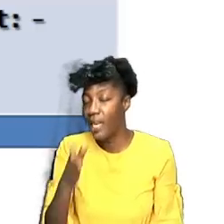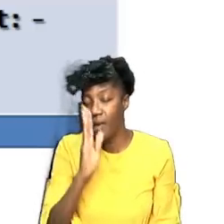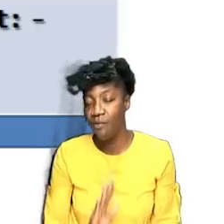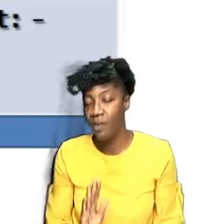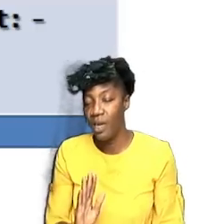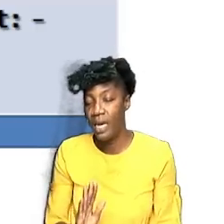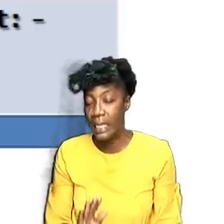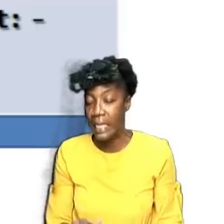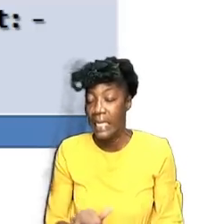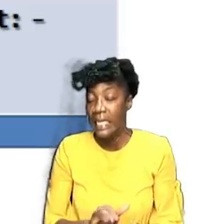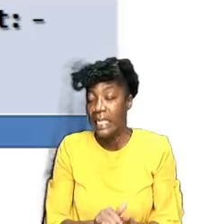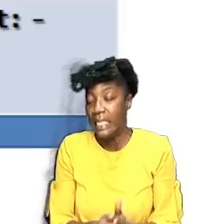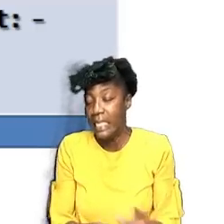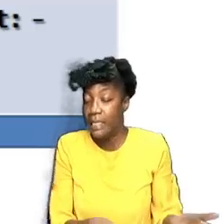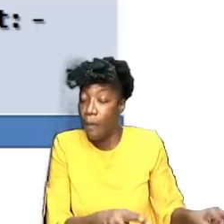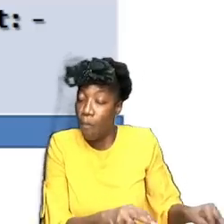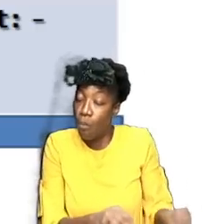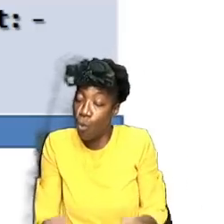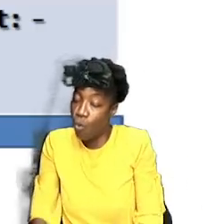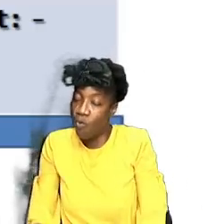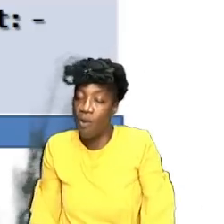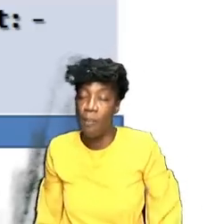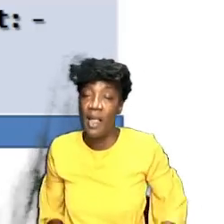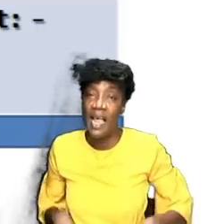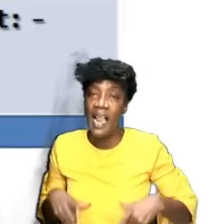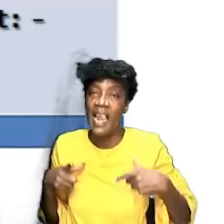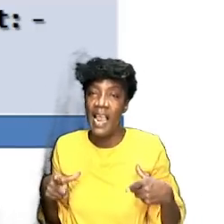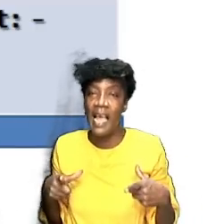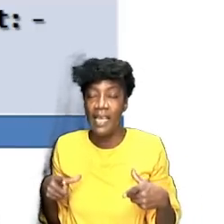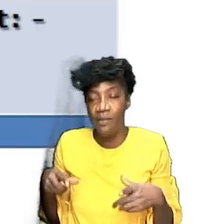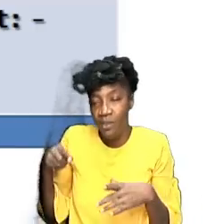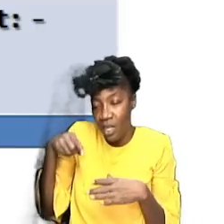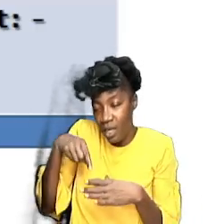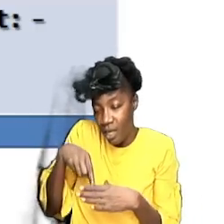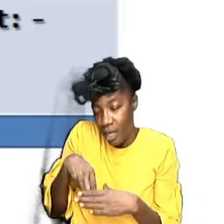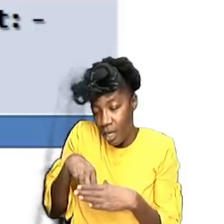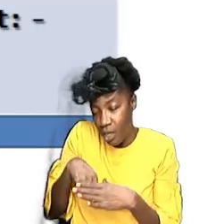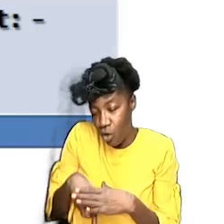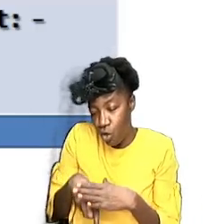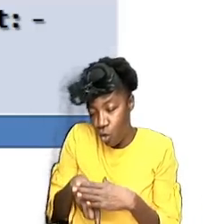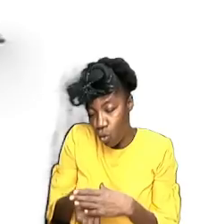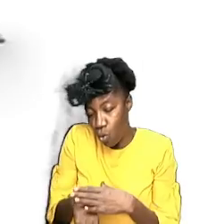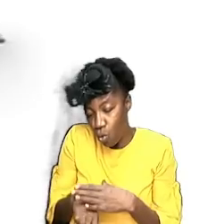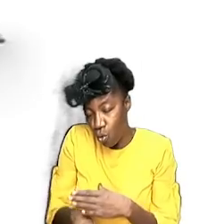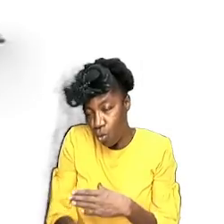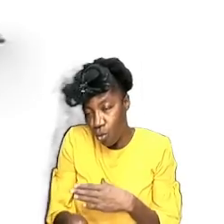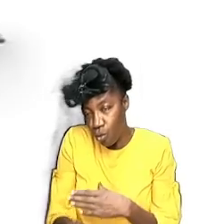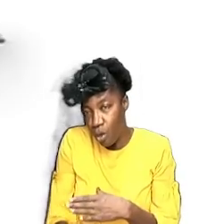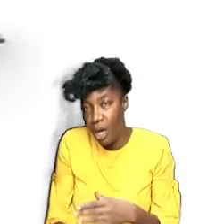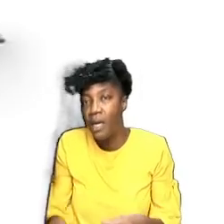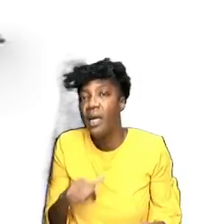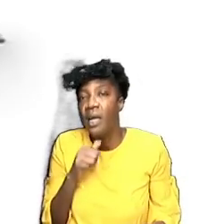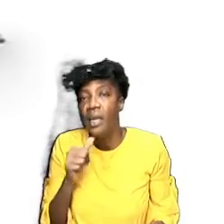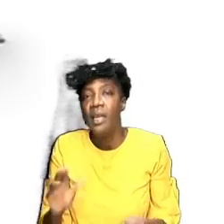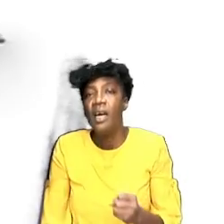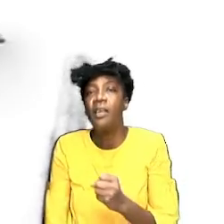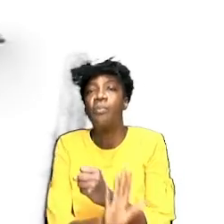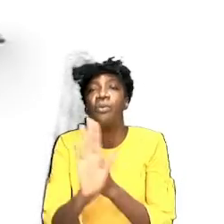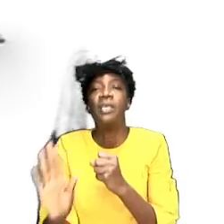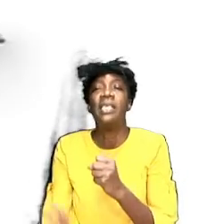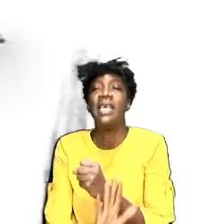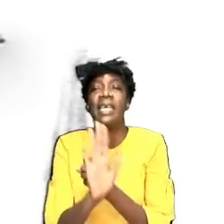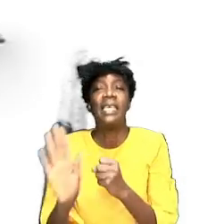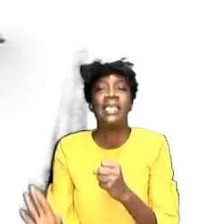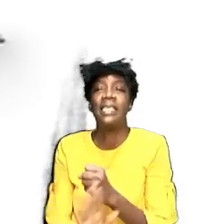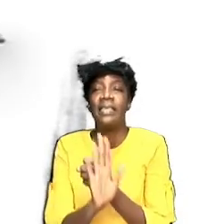are removed from their lives. A downward progression of one not protecting by the armor of God does